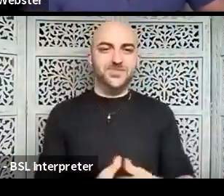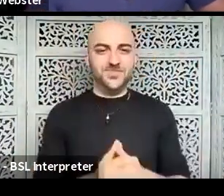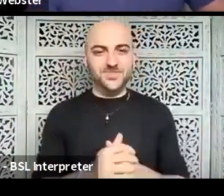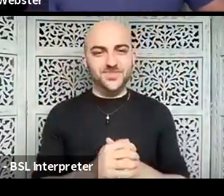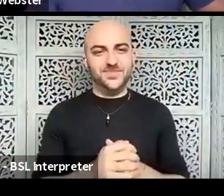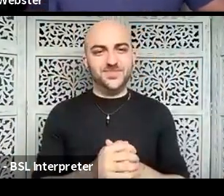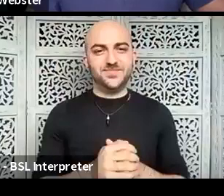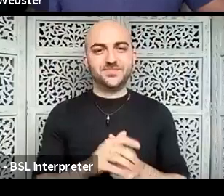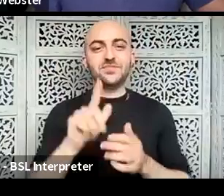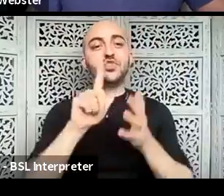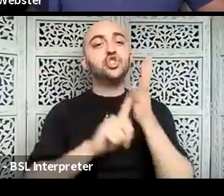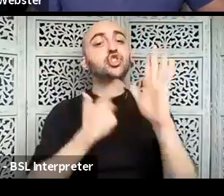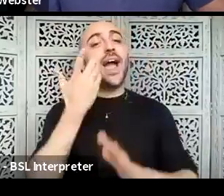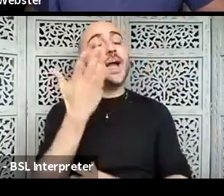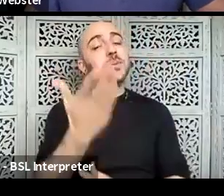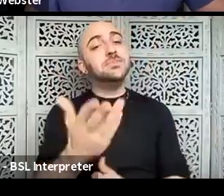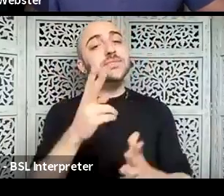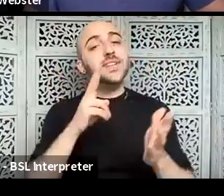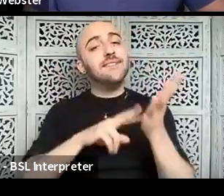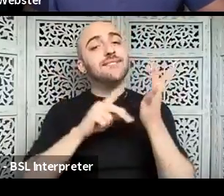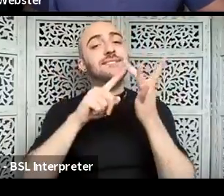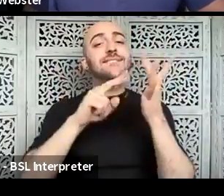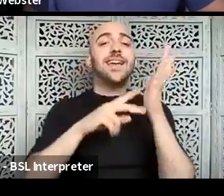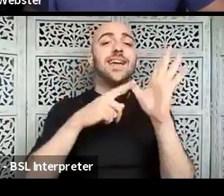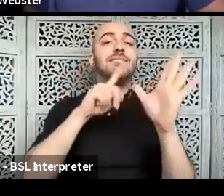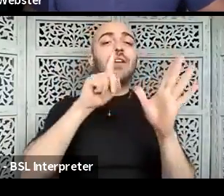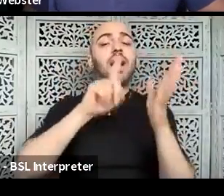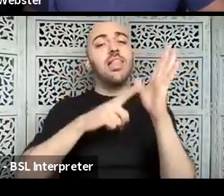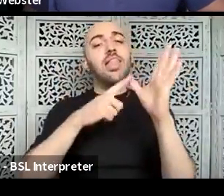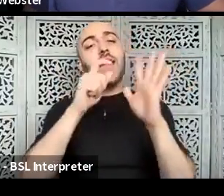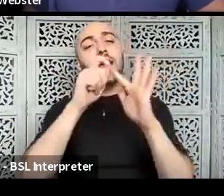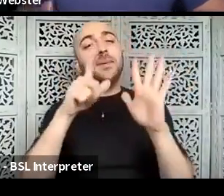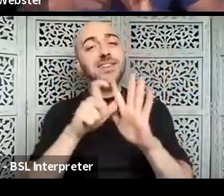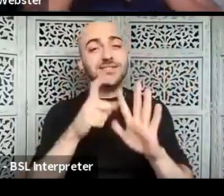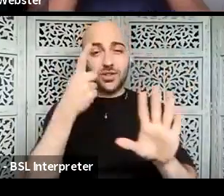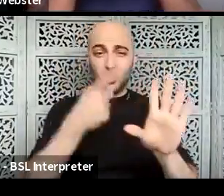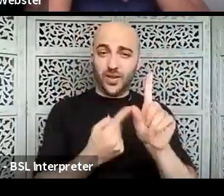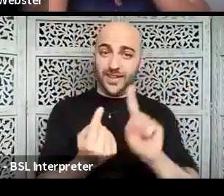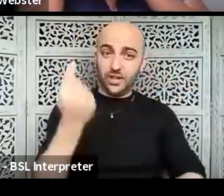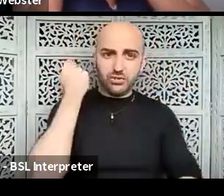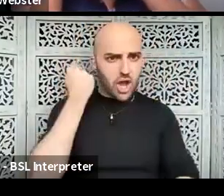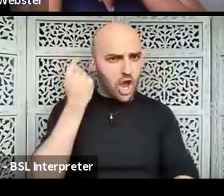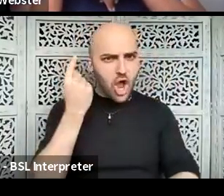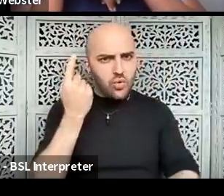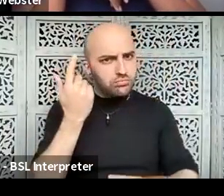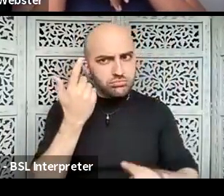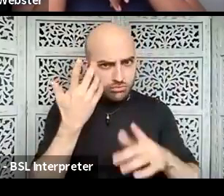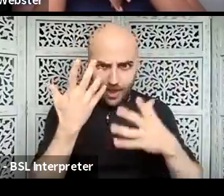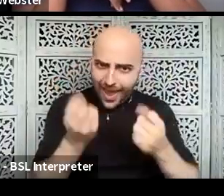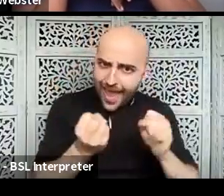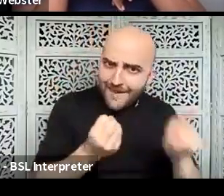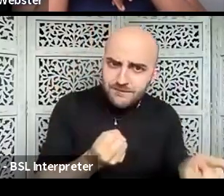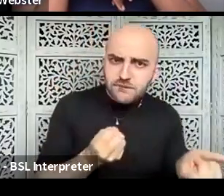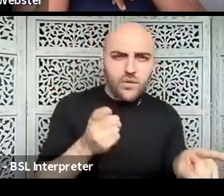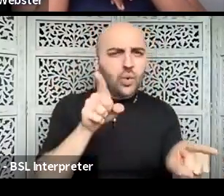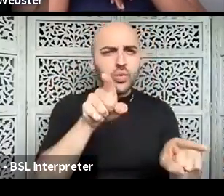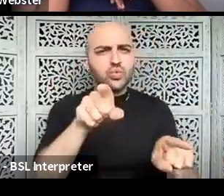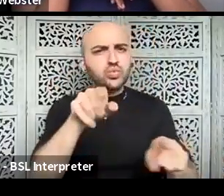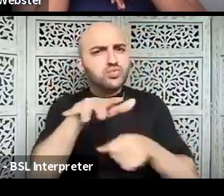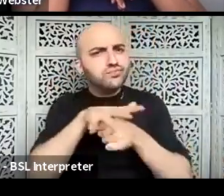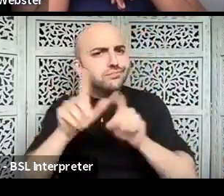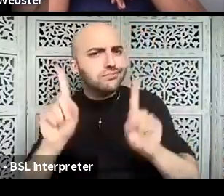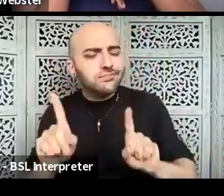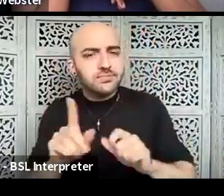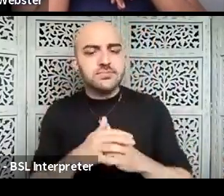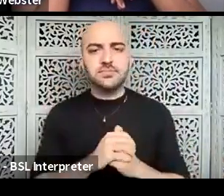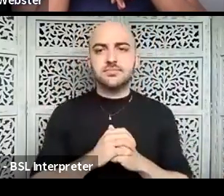James, Viva la PD then a year ago, was it in existence, and where were you at? Yeah. So